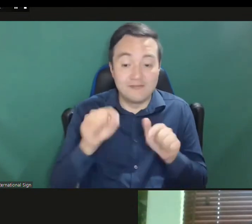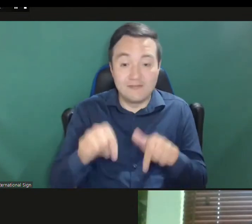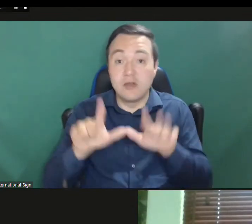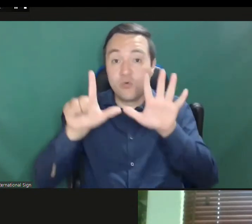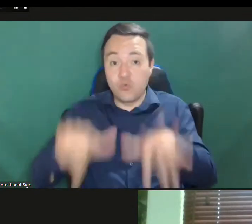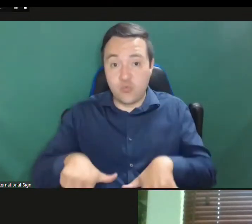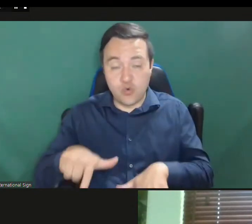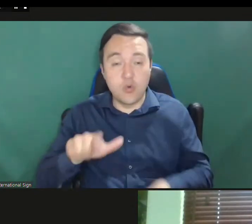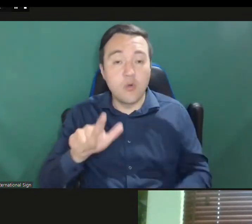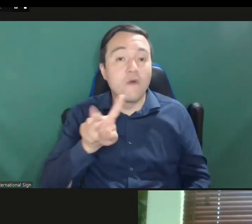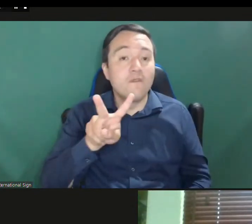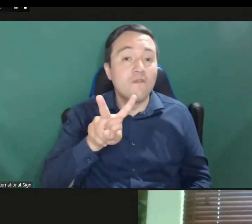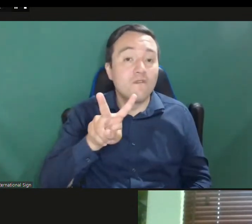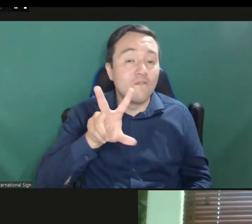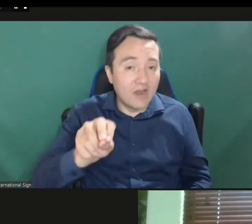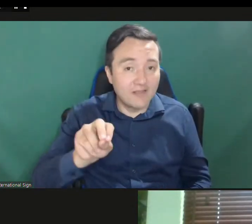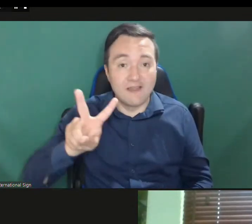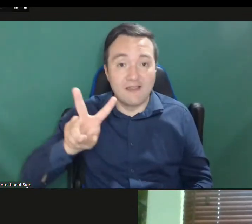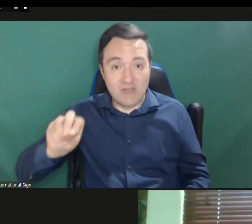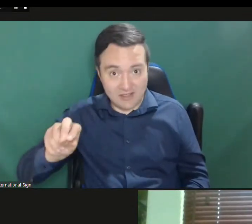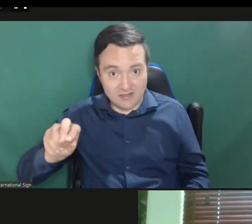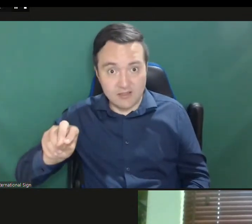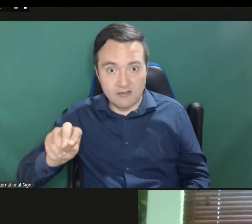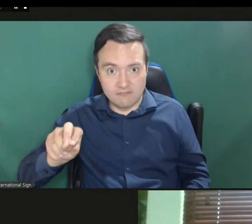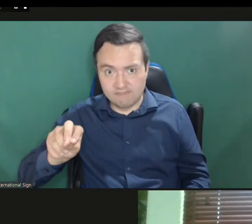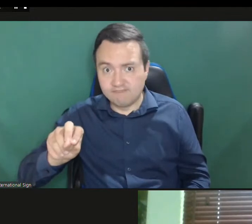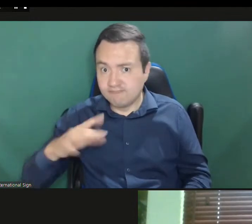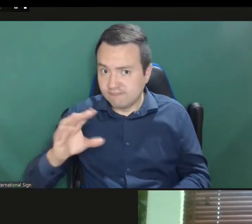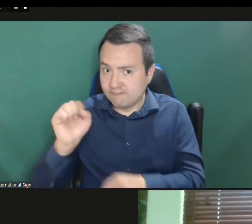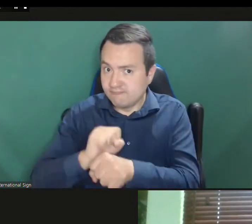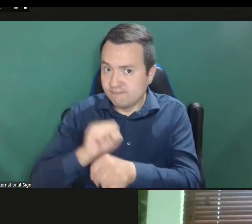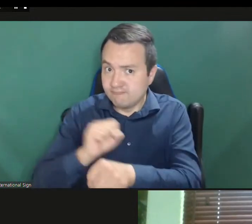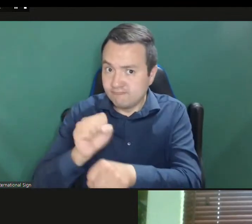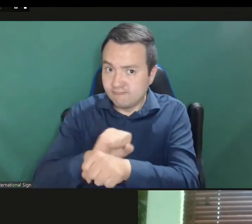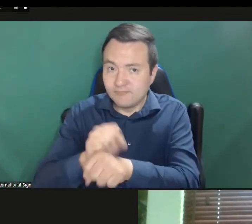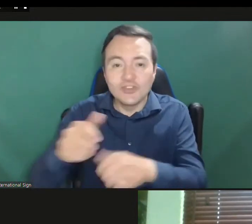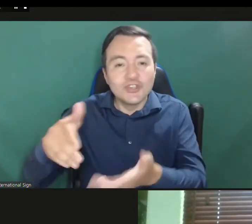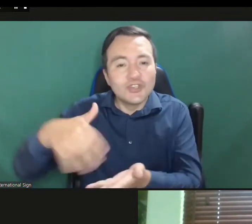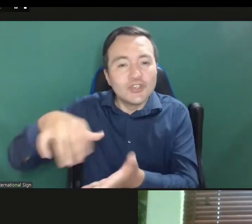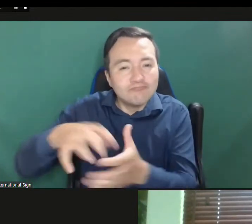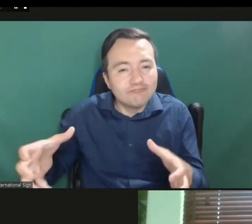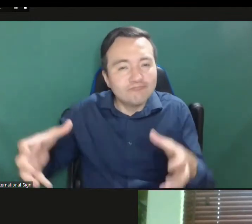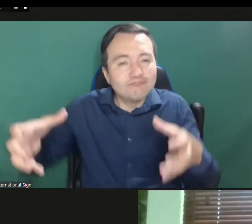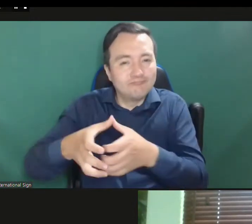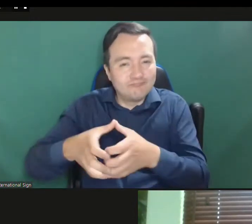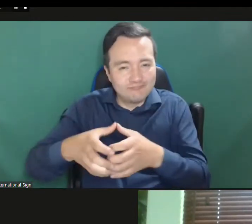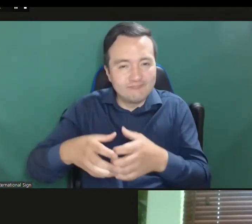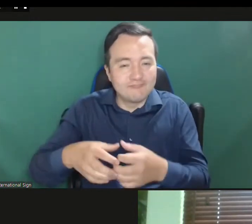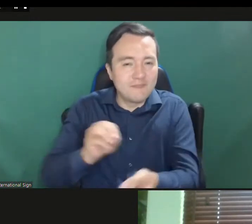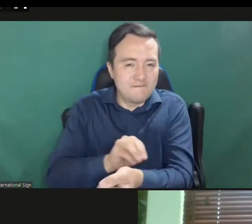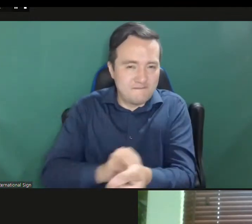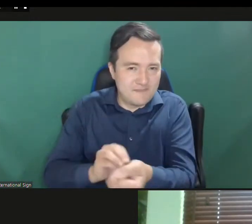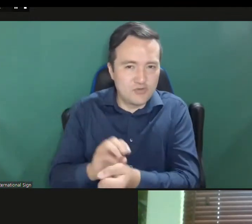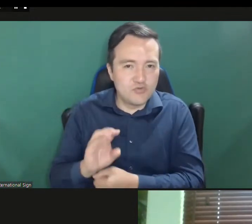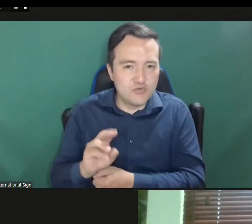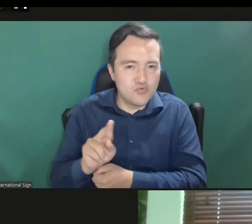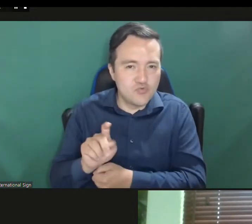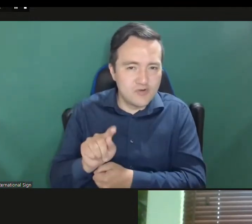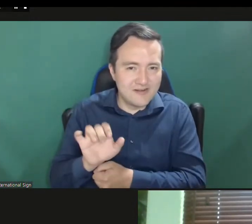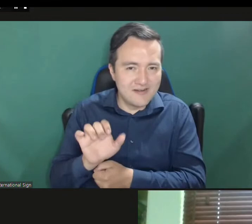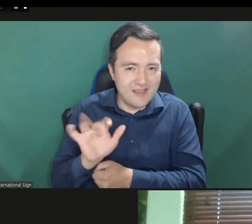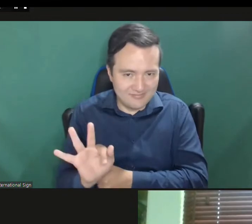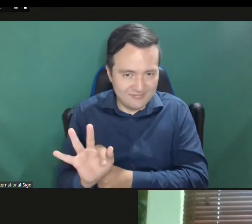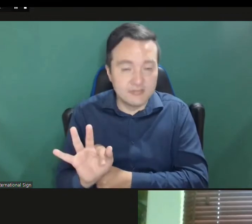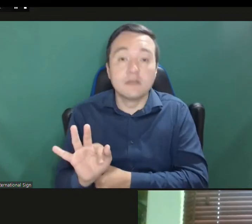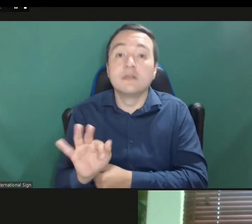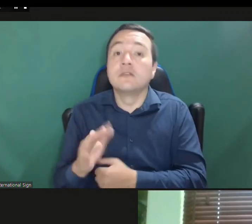at CuraMed Medical Center, where he worked full-time as a general physician. He will share the experiences of Suriname, which